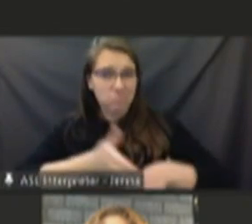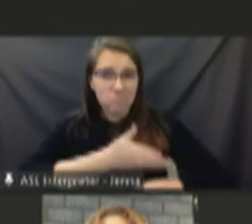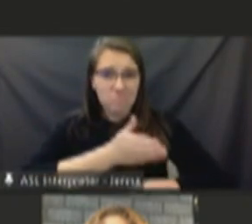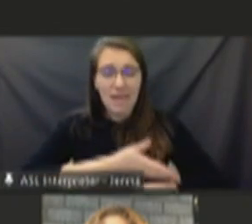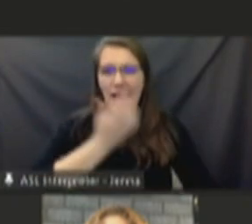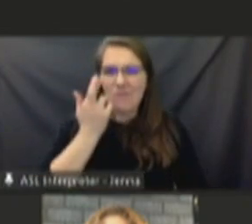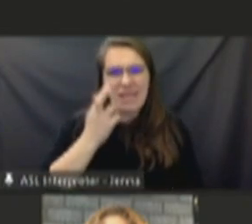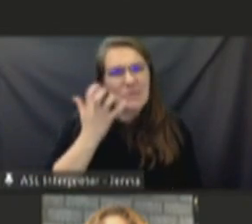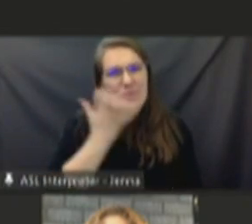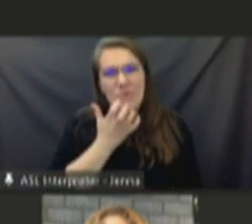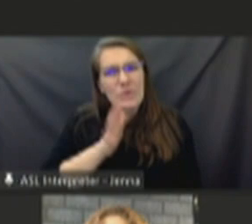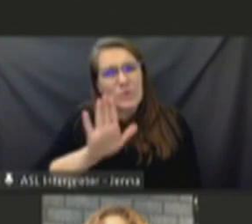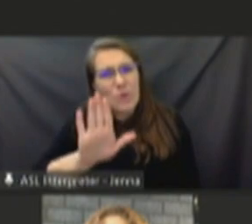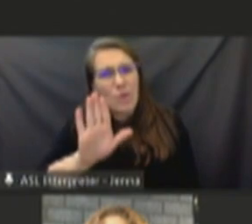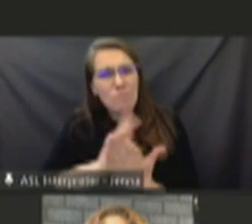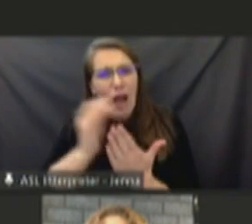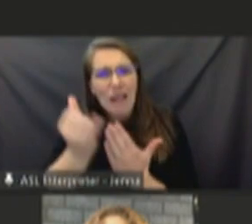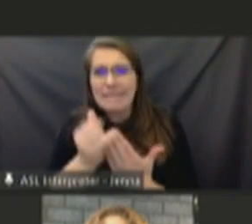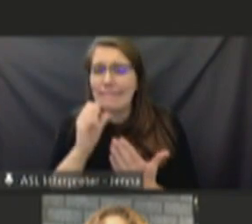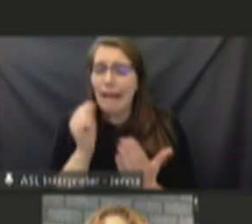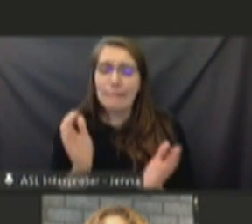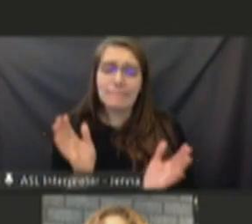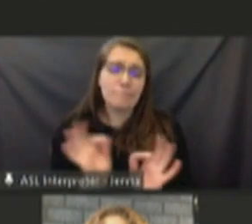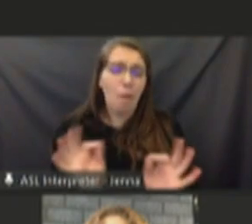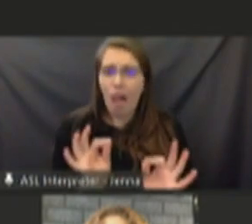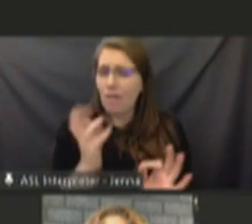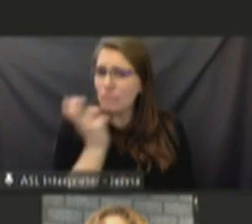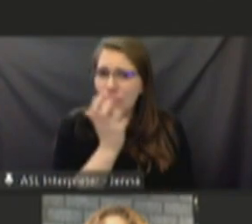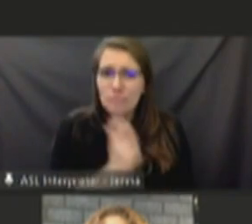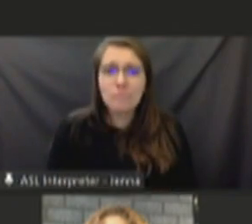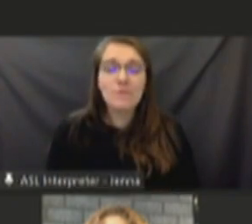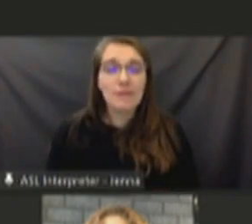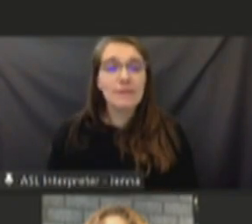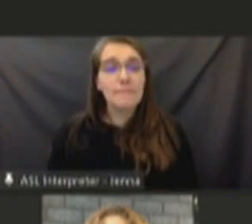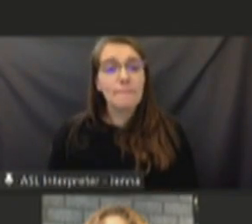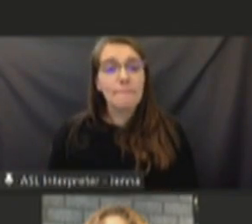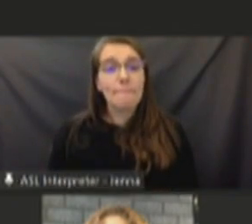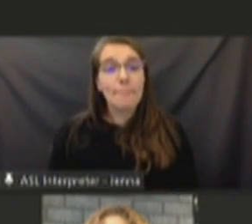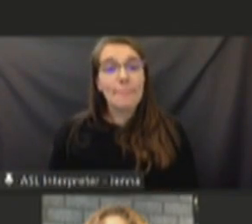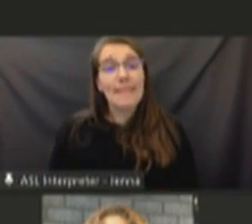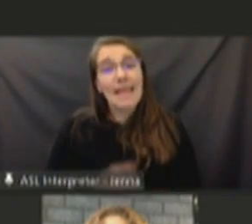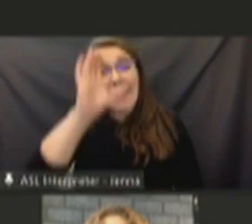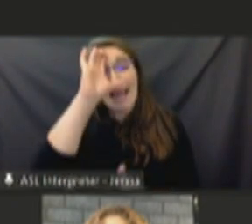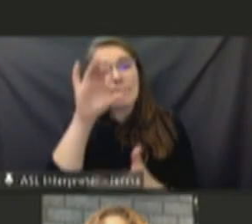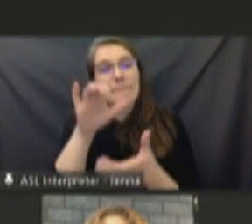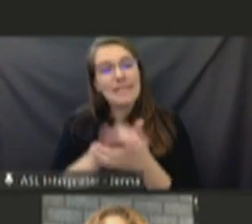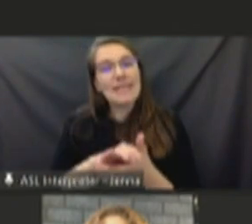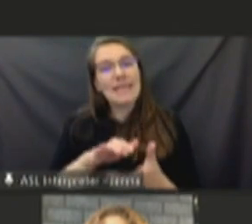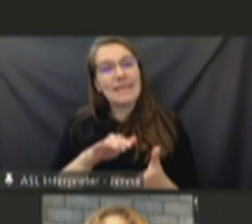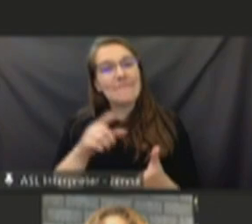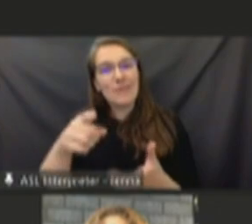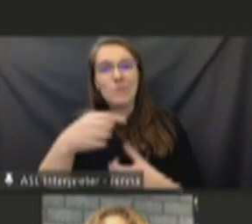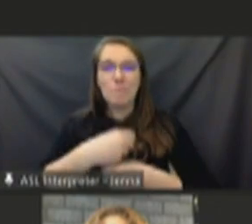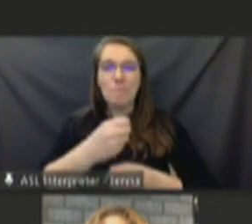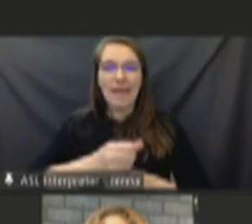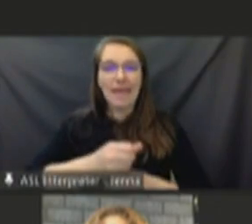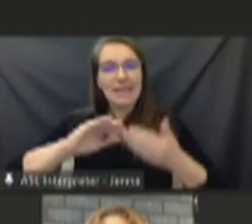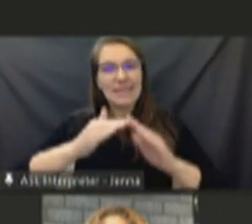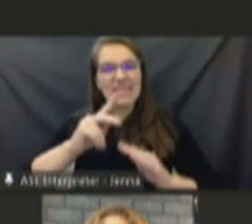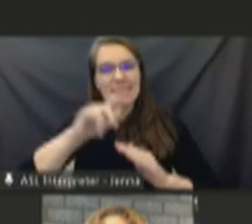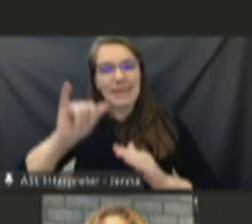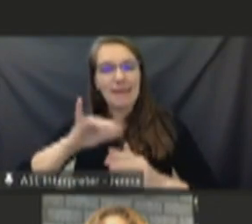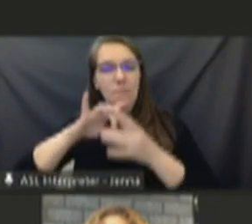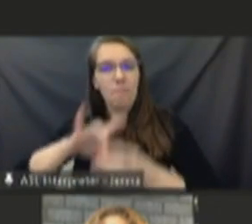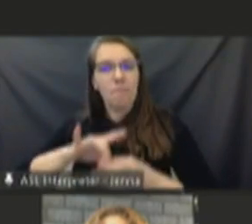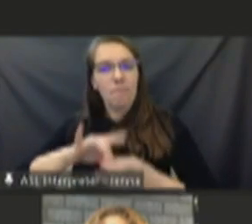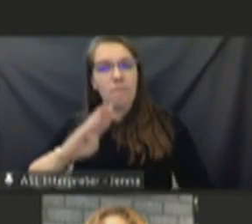tasks. And I truly believe that they create a city of belonging that personally matters so much to me.